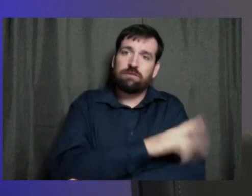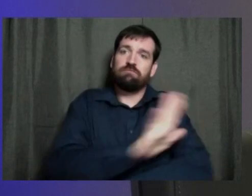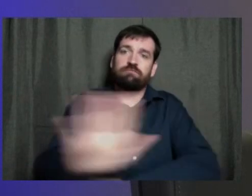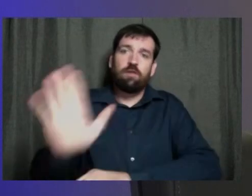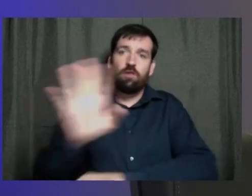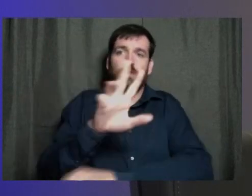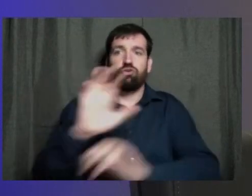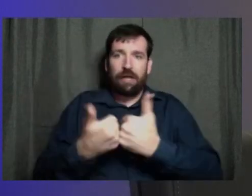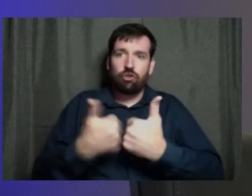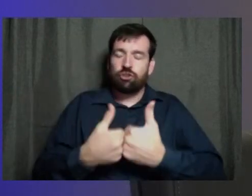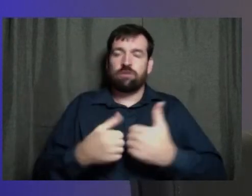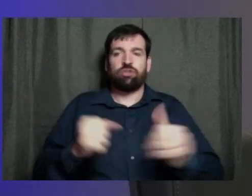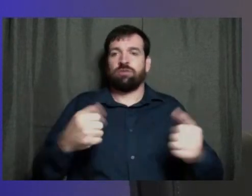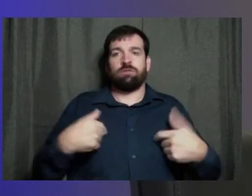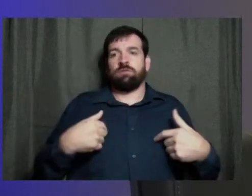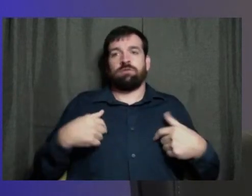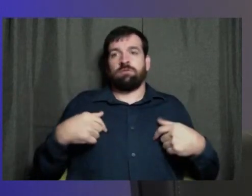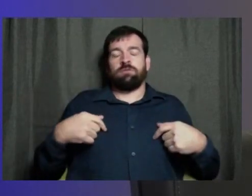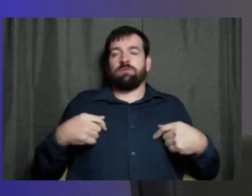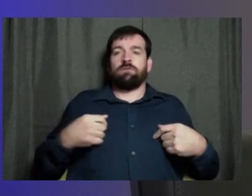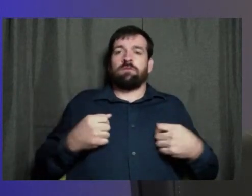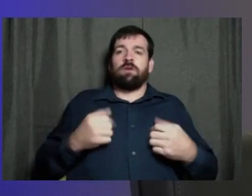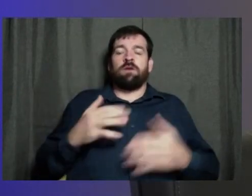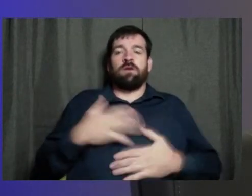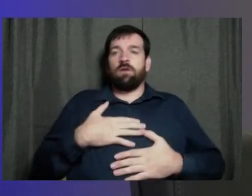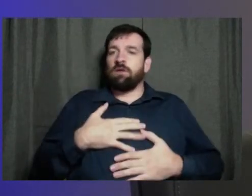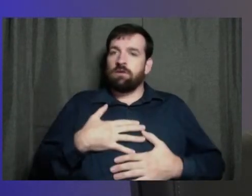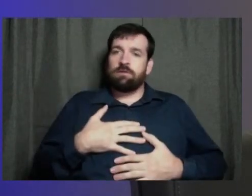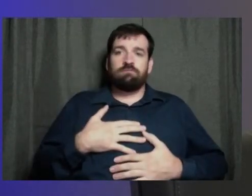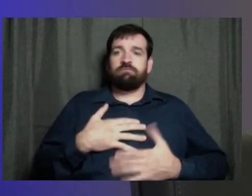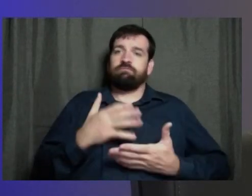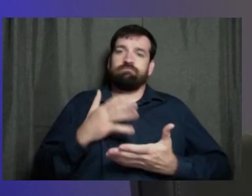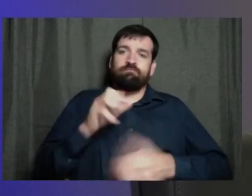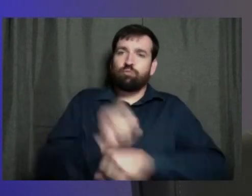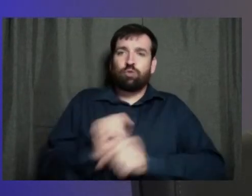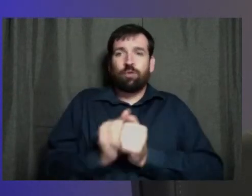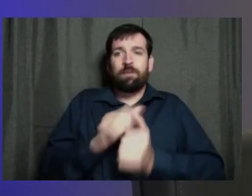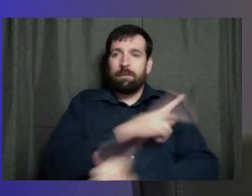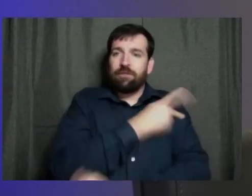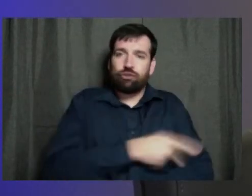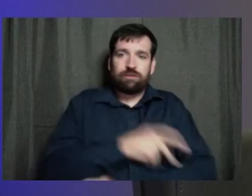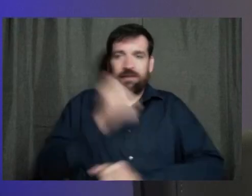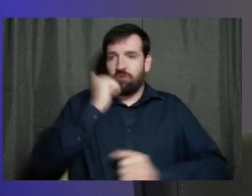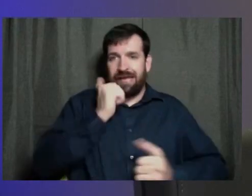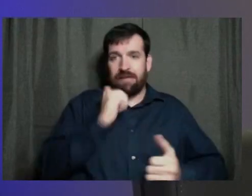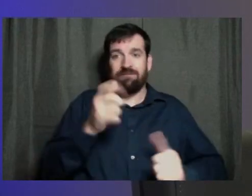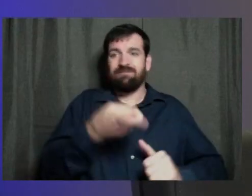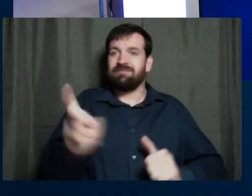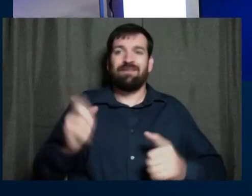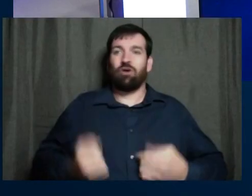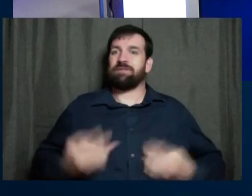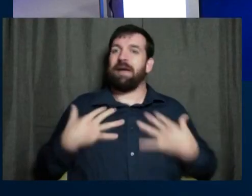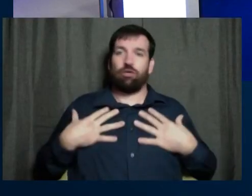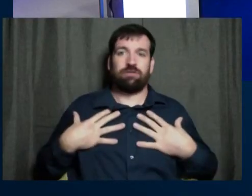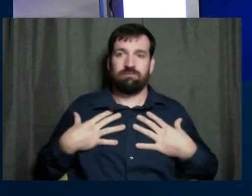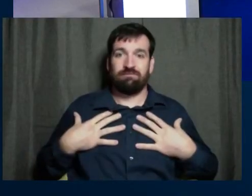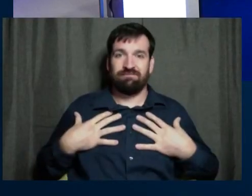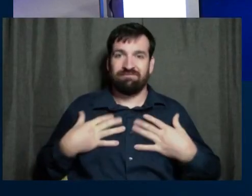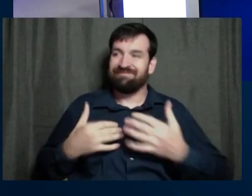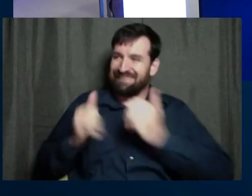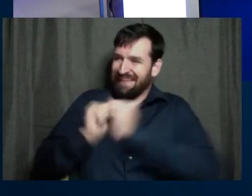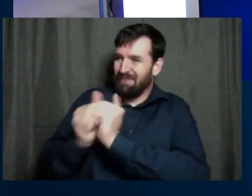them. I'm humbled every day to get to be able to work with my patients, and they're all inspiring. You get through it together. Okay,